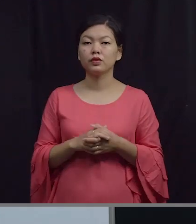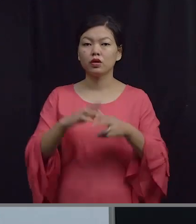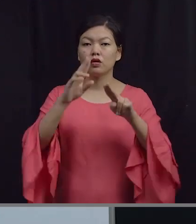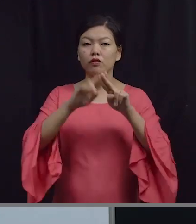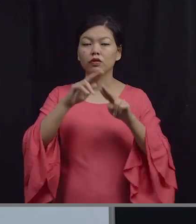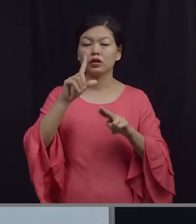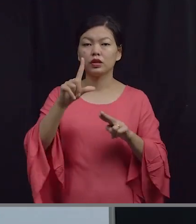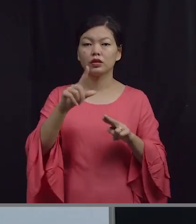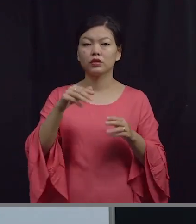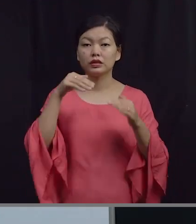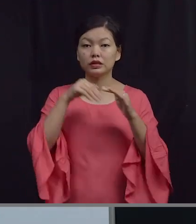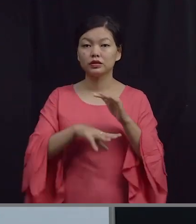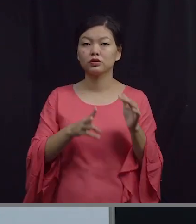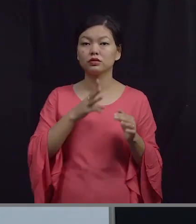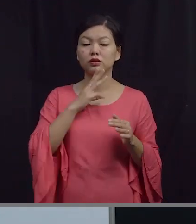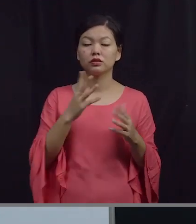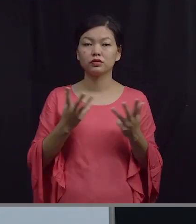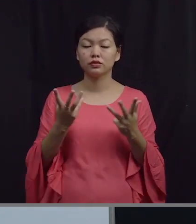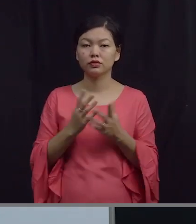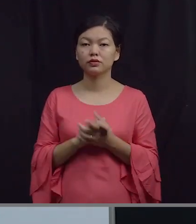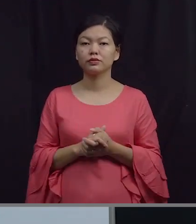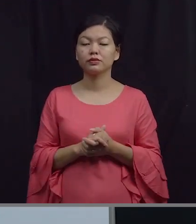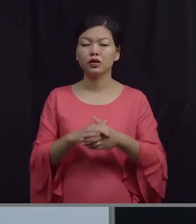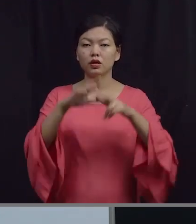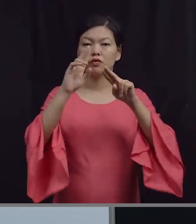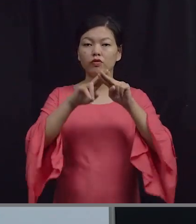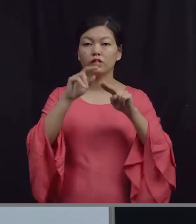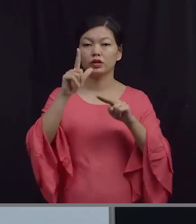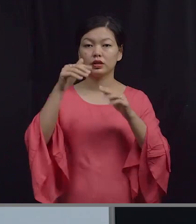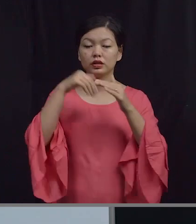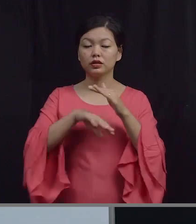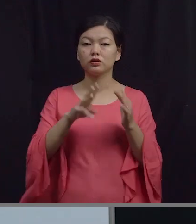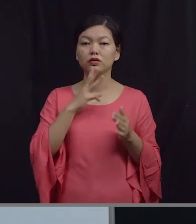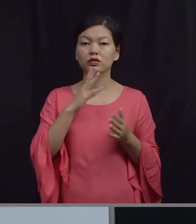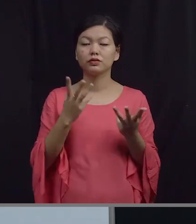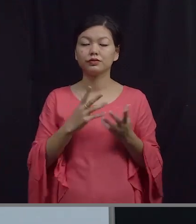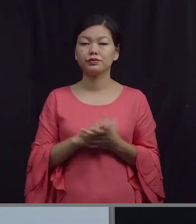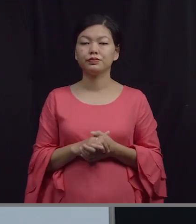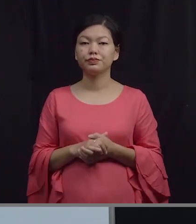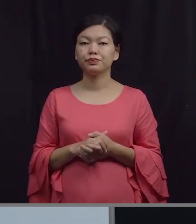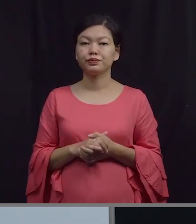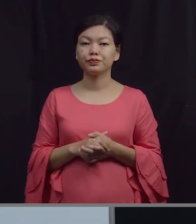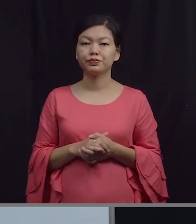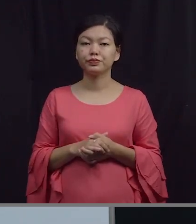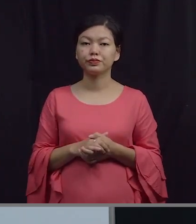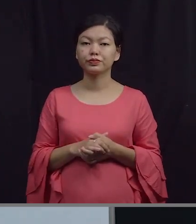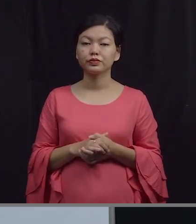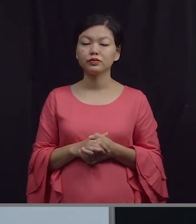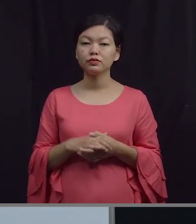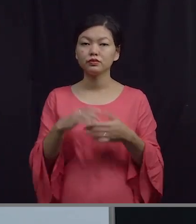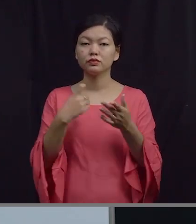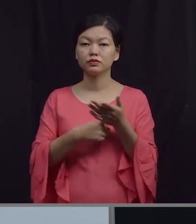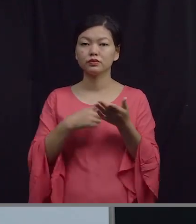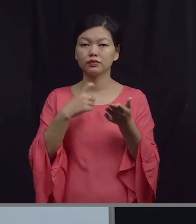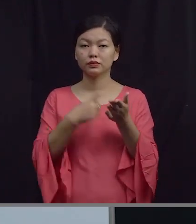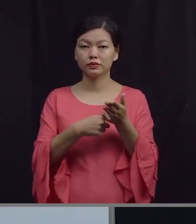focal length in water. Okay, what is the focal length in water? So they have given the refractive index